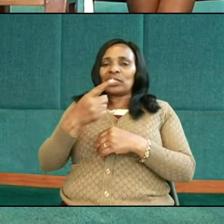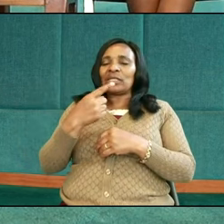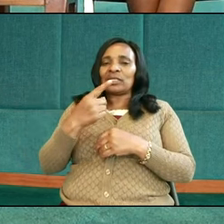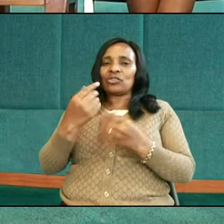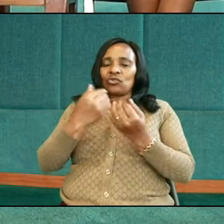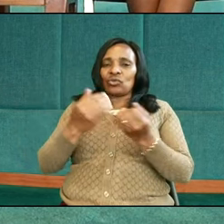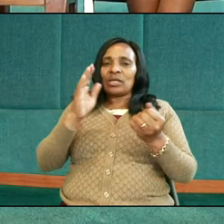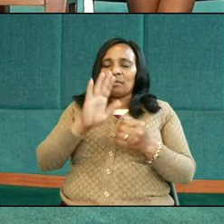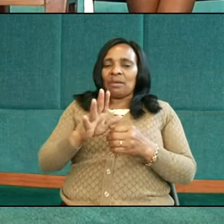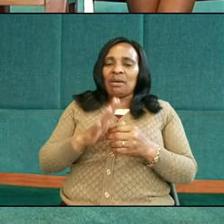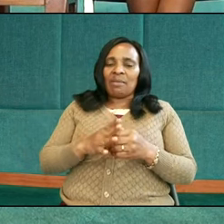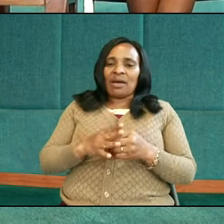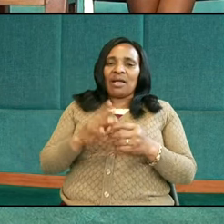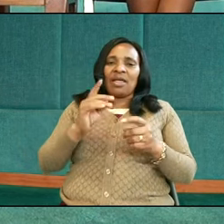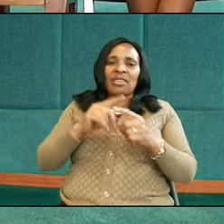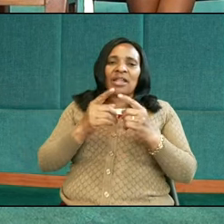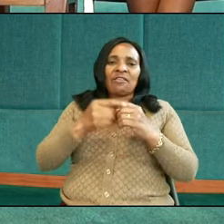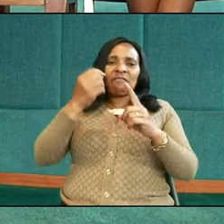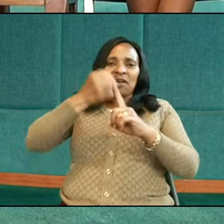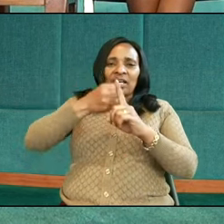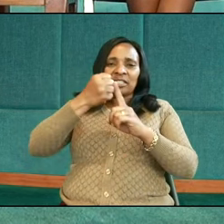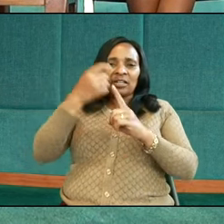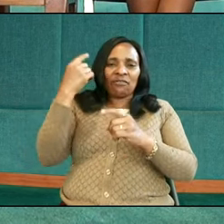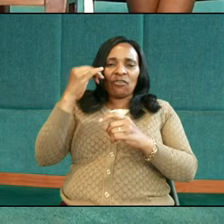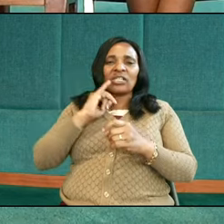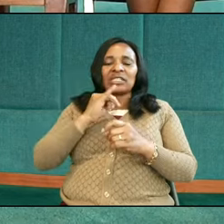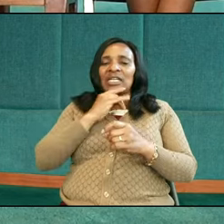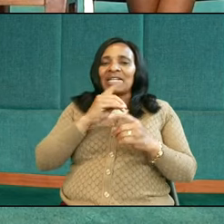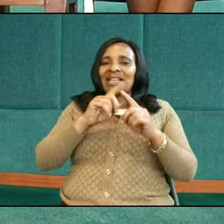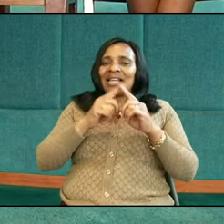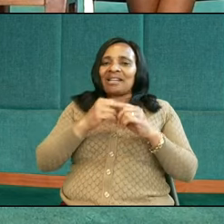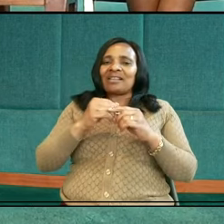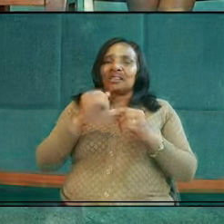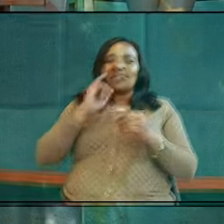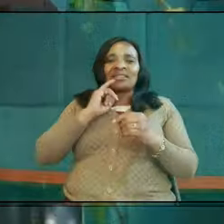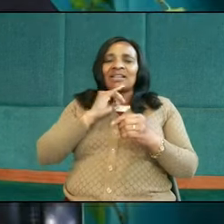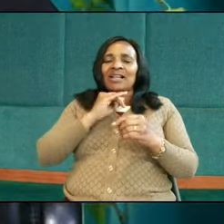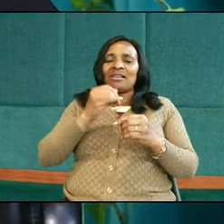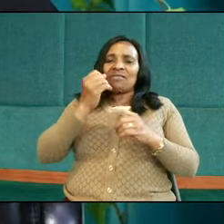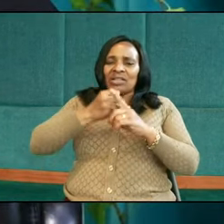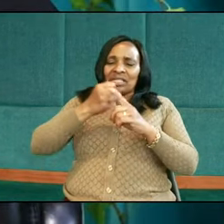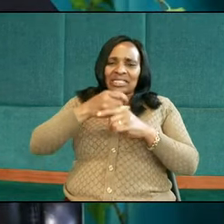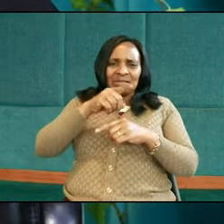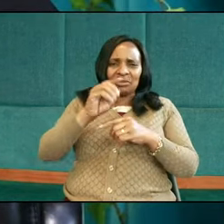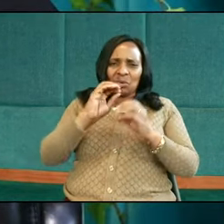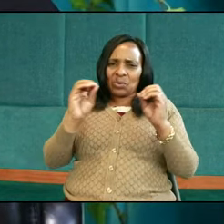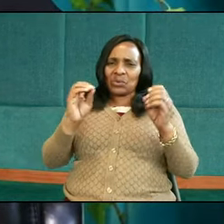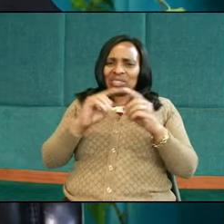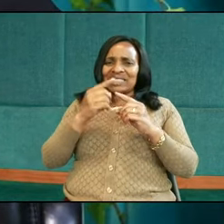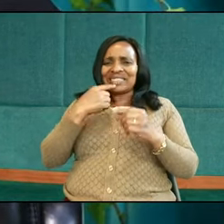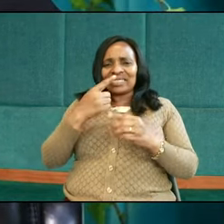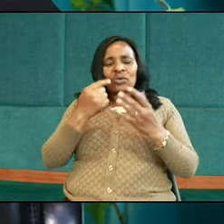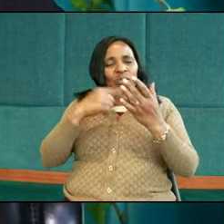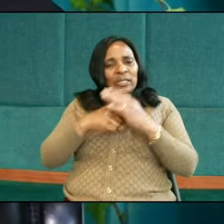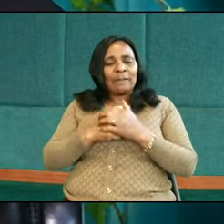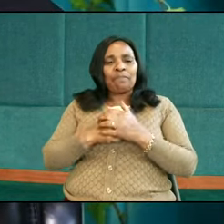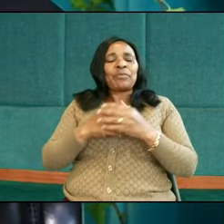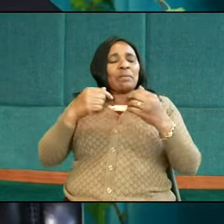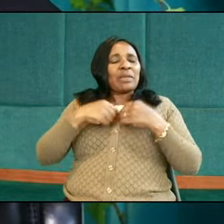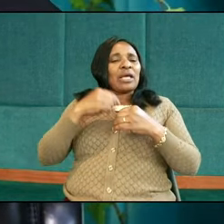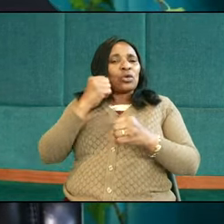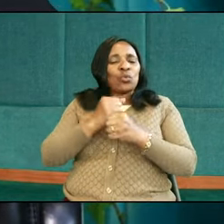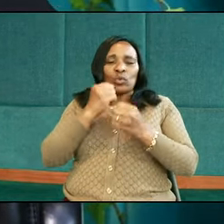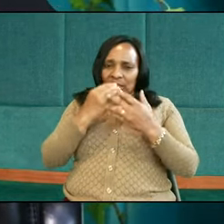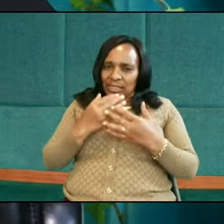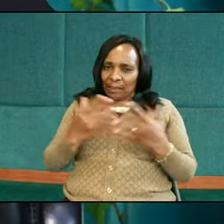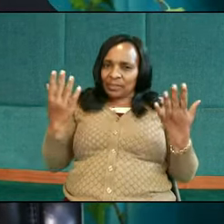was tired. He was tired of fighting for Israel, and Israel was not fighting for themselves. So he said, now I'm going to do